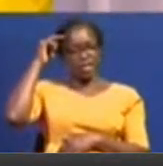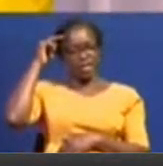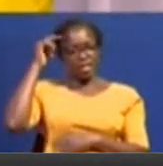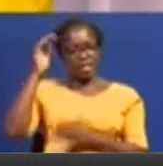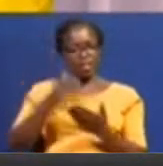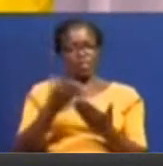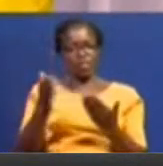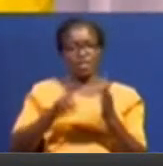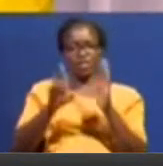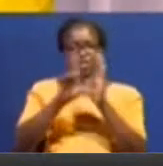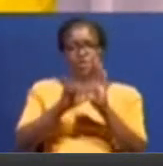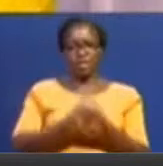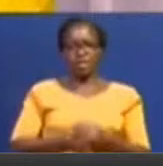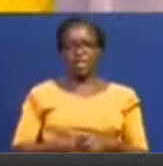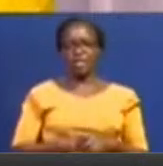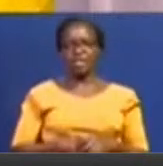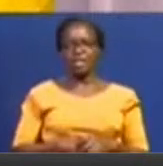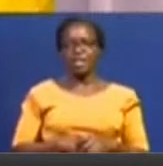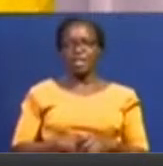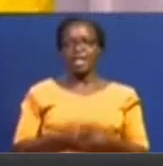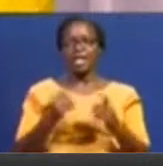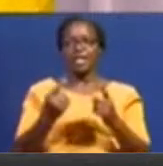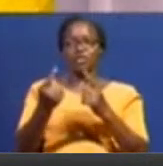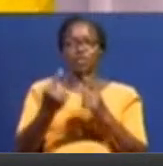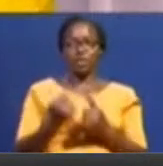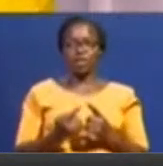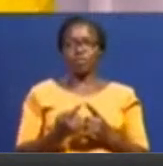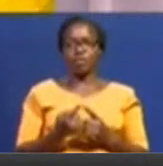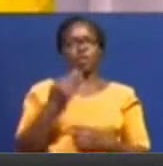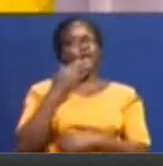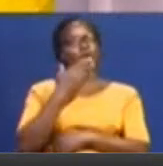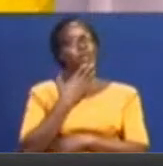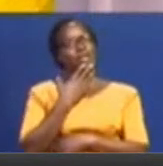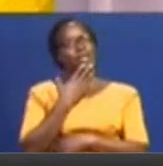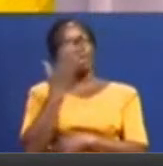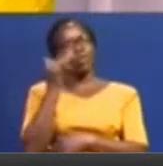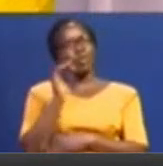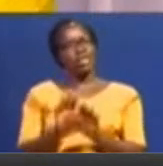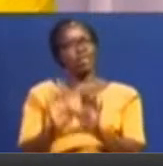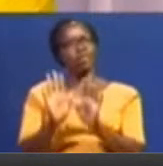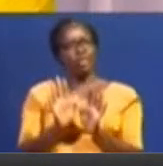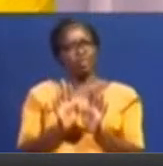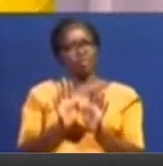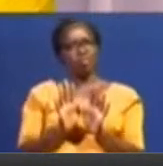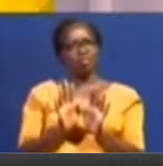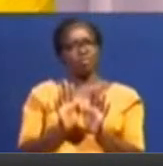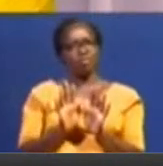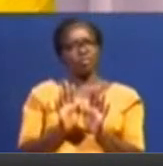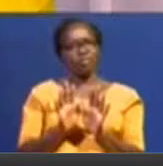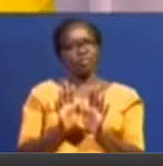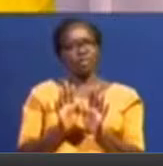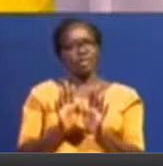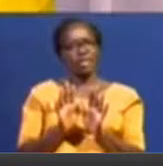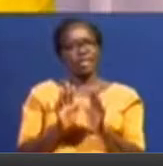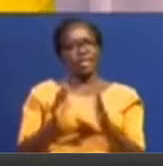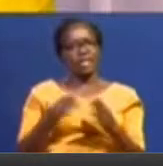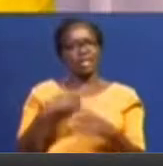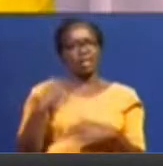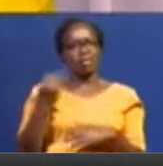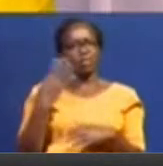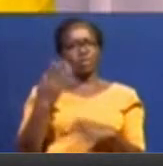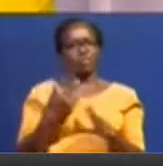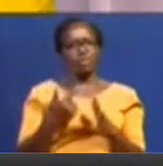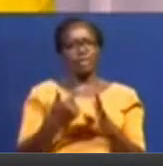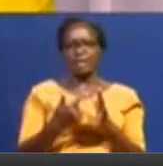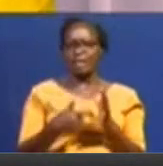statutes. As you come into this, I'm wondering why you want to leave such a lucrative